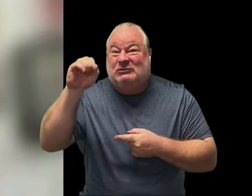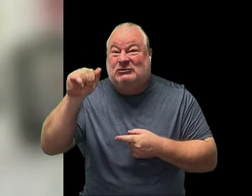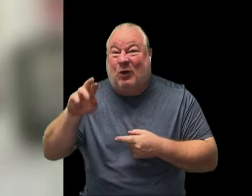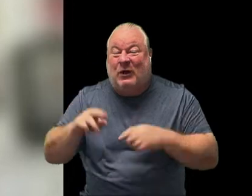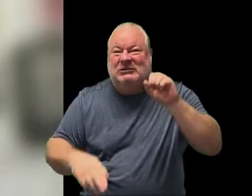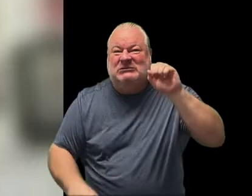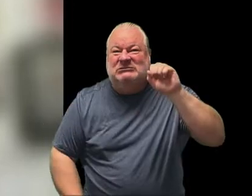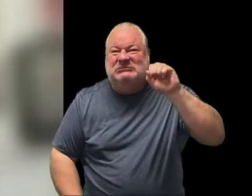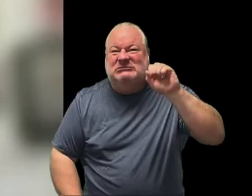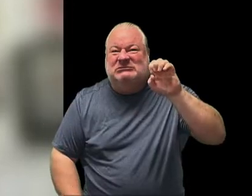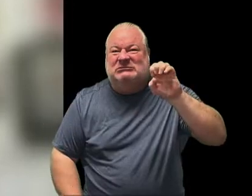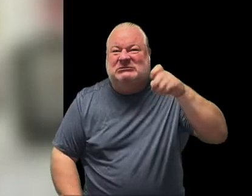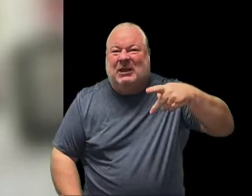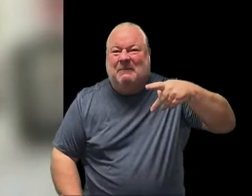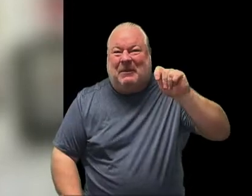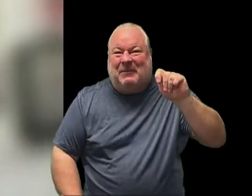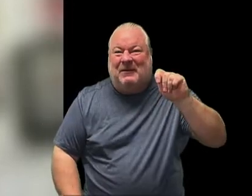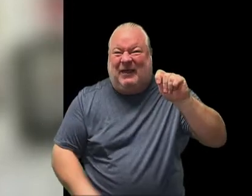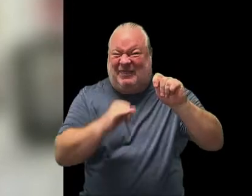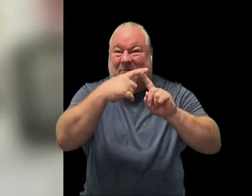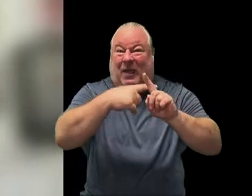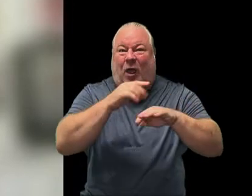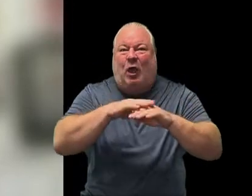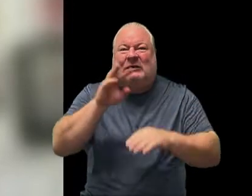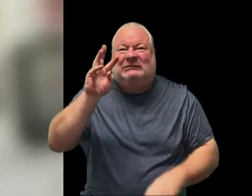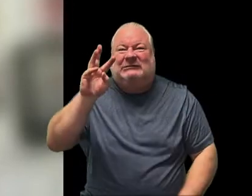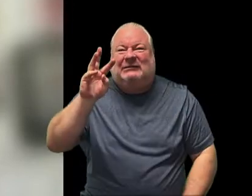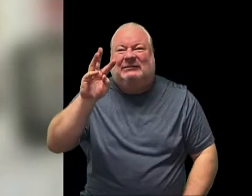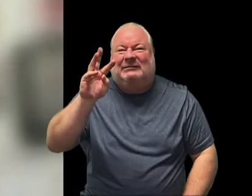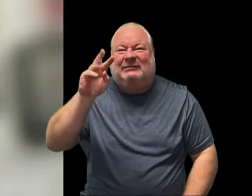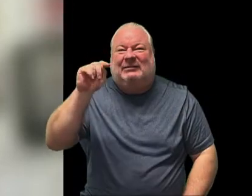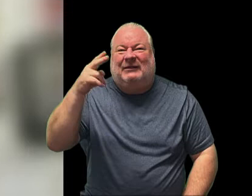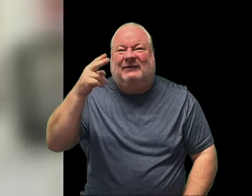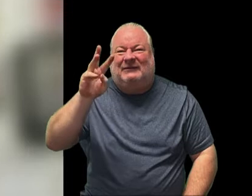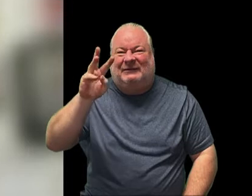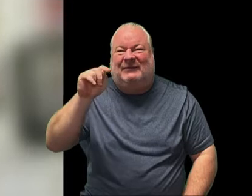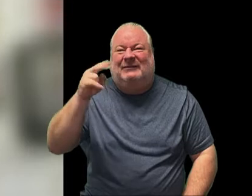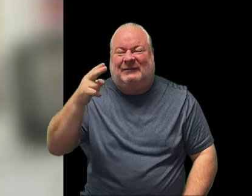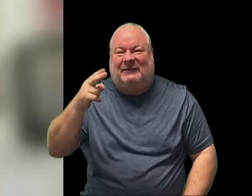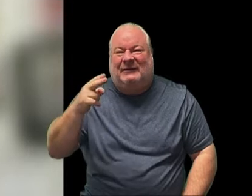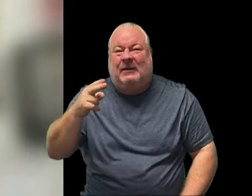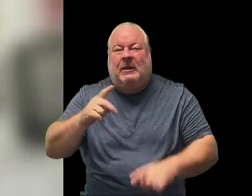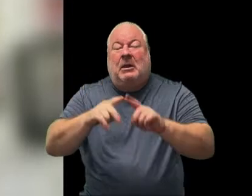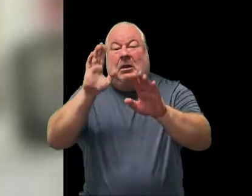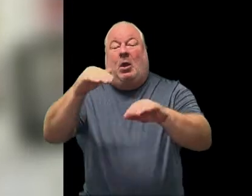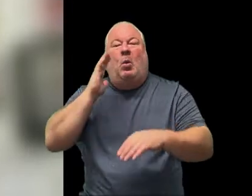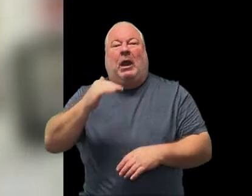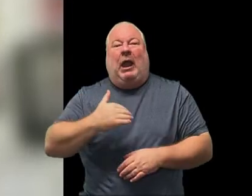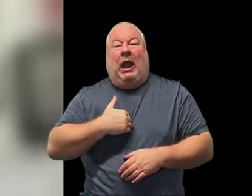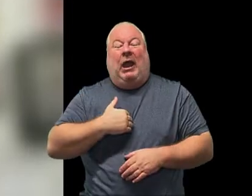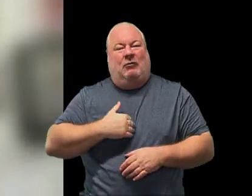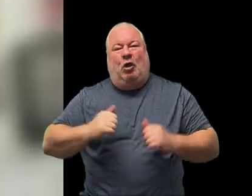6th, our store will open. But before that, we will have a school-wide